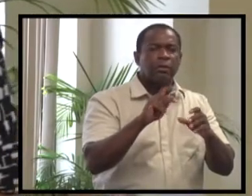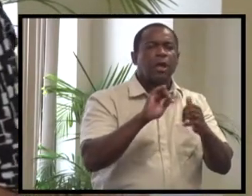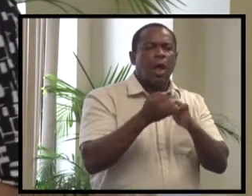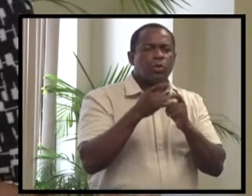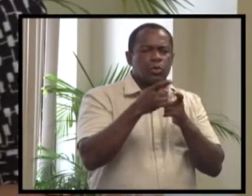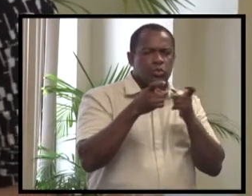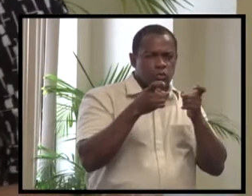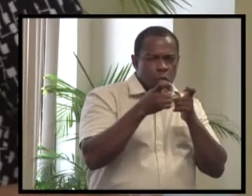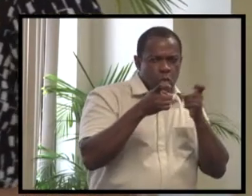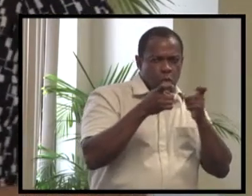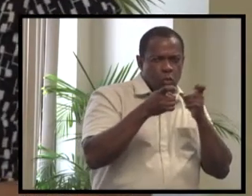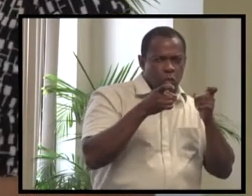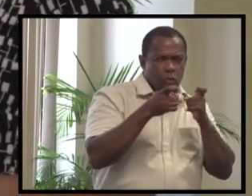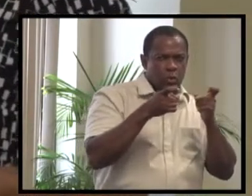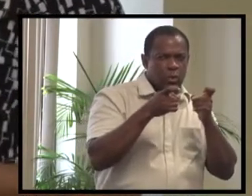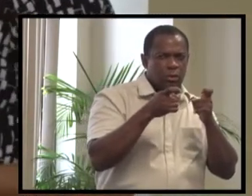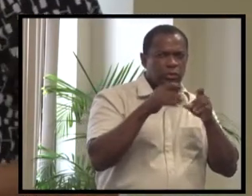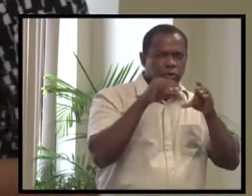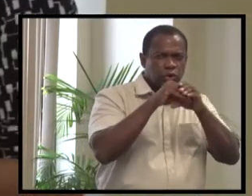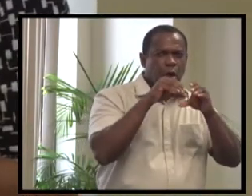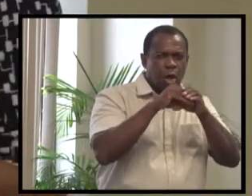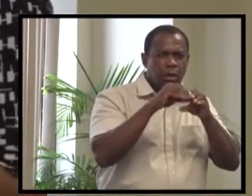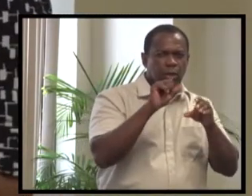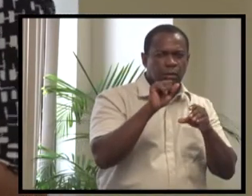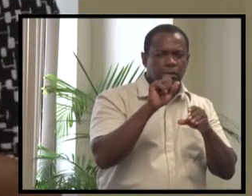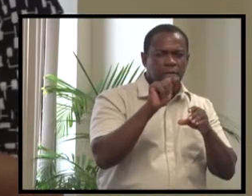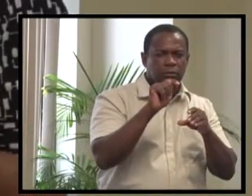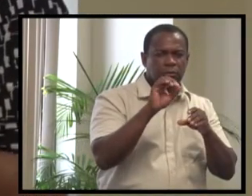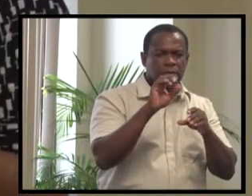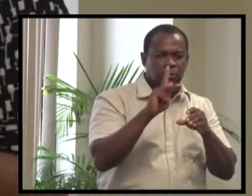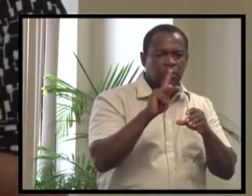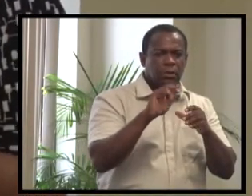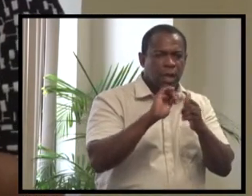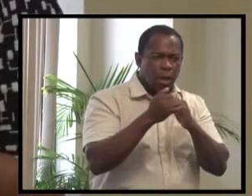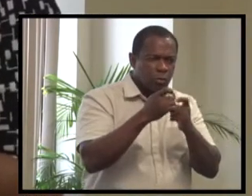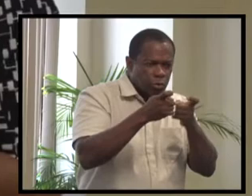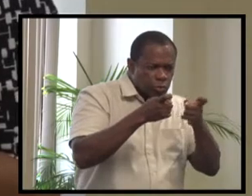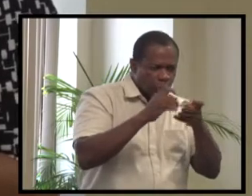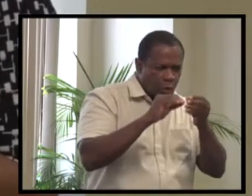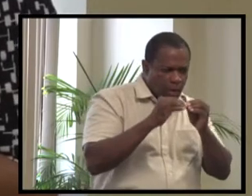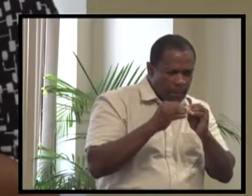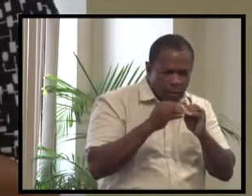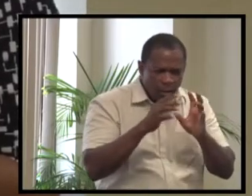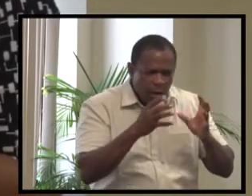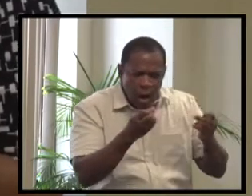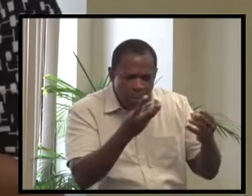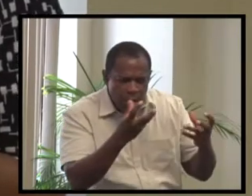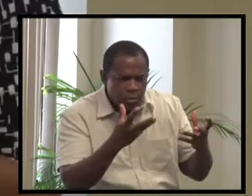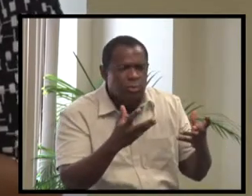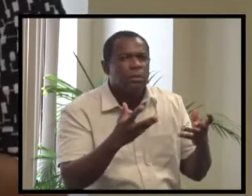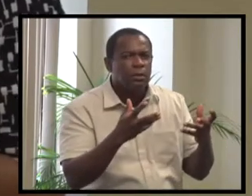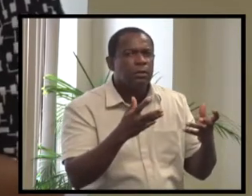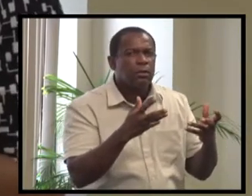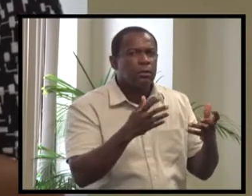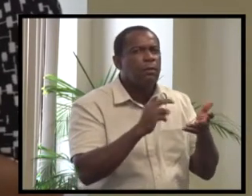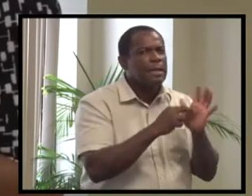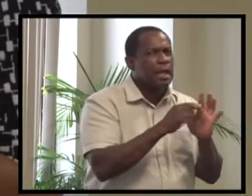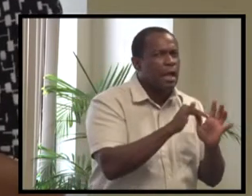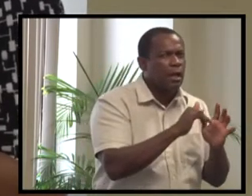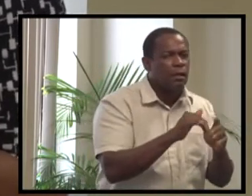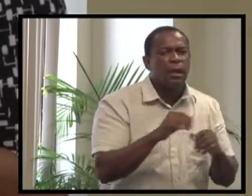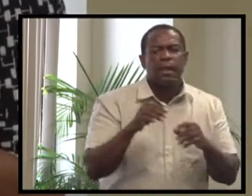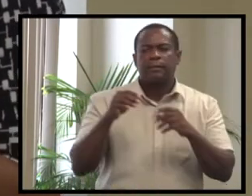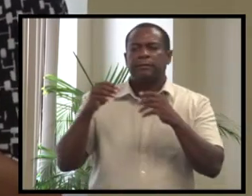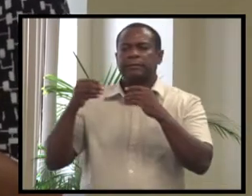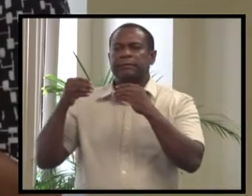business. Visual merchandising deals with the treatment of your store, in-store experience and online store experience.